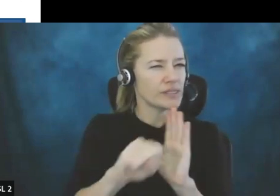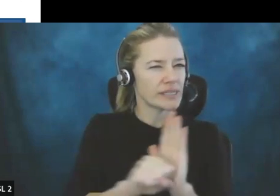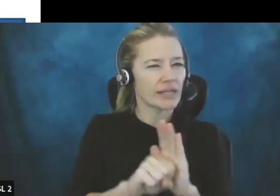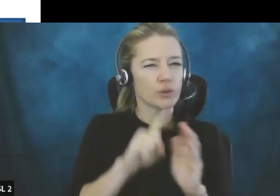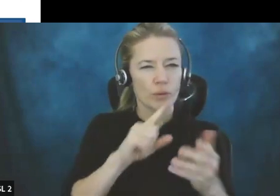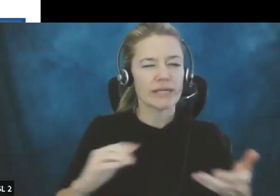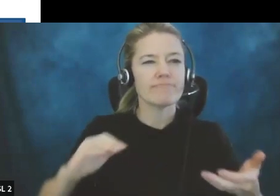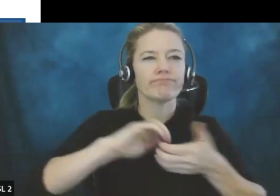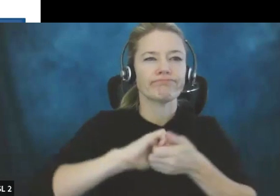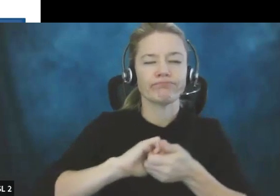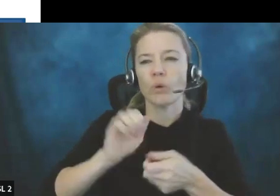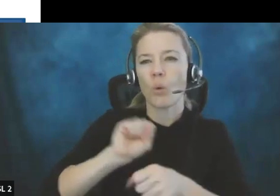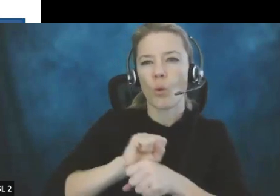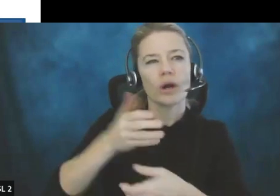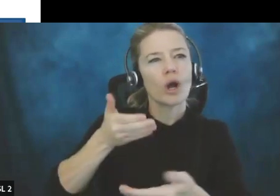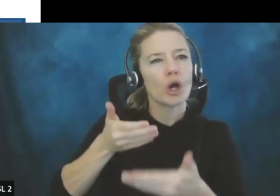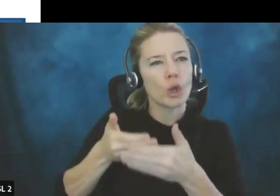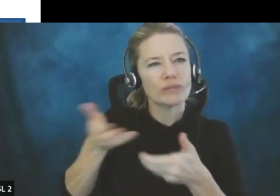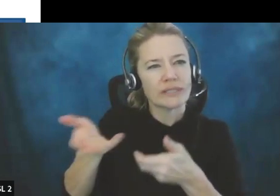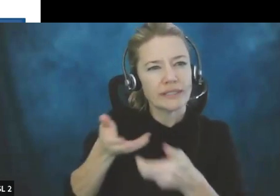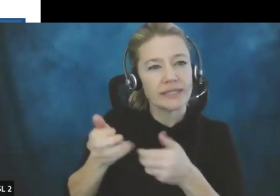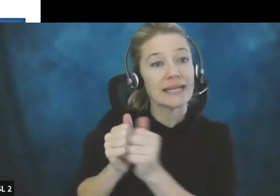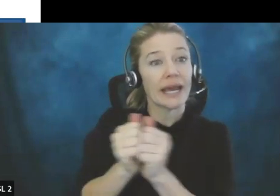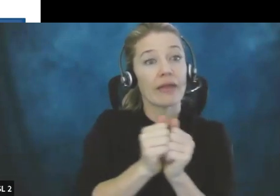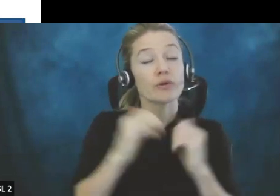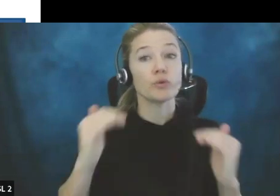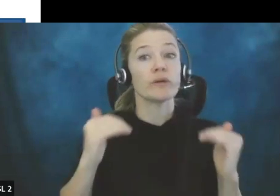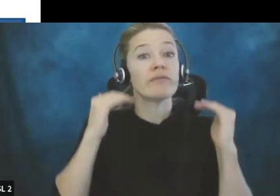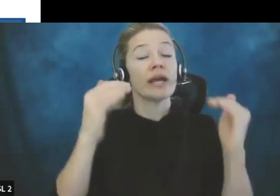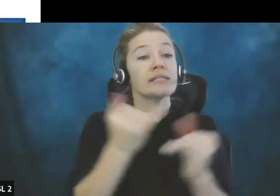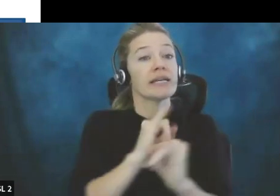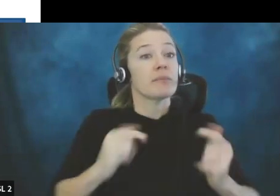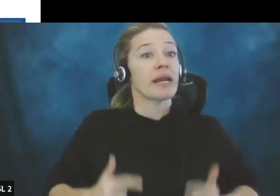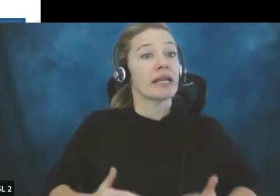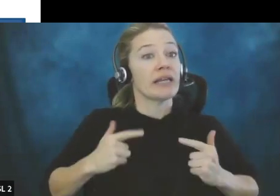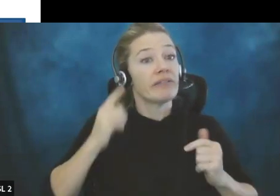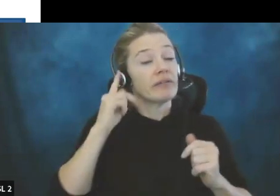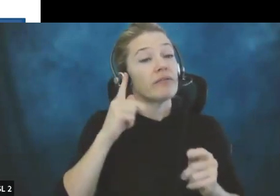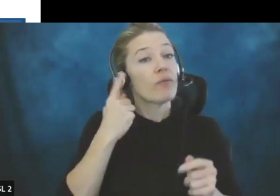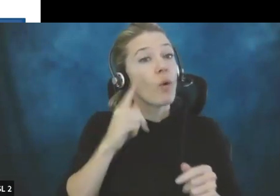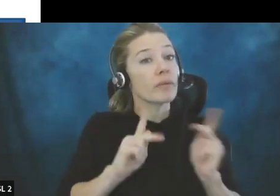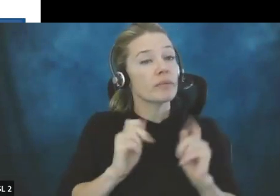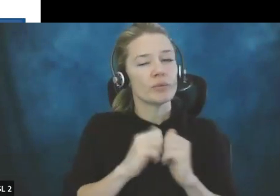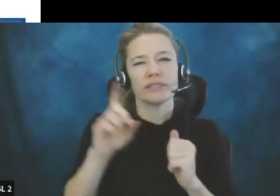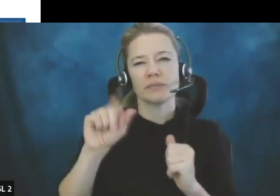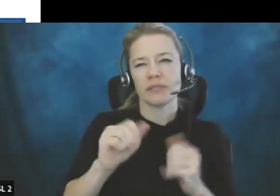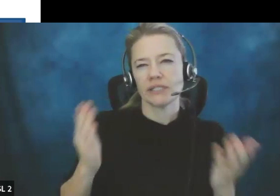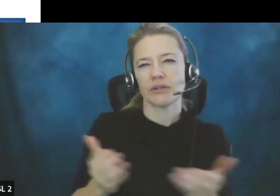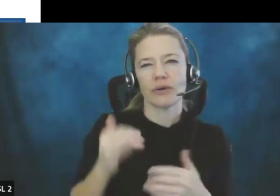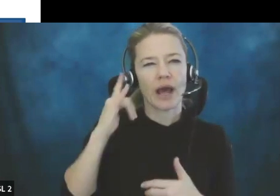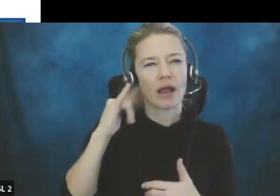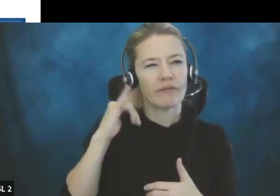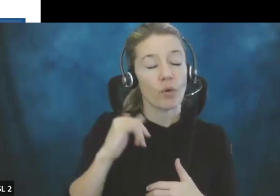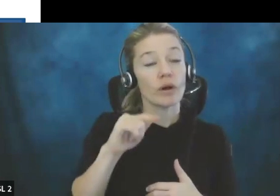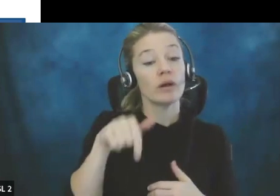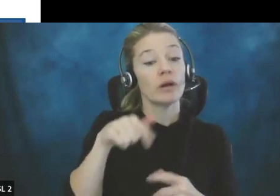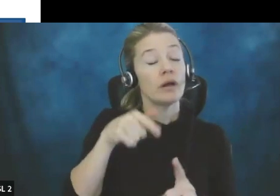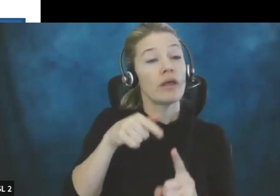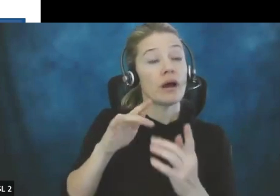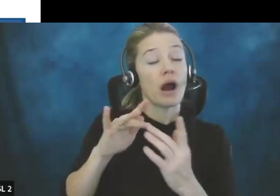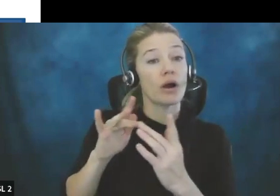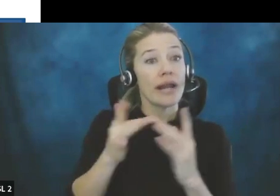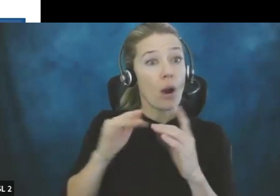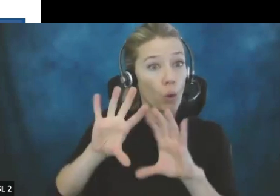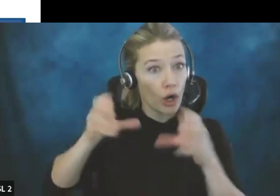California. So it's a very close partnership. We work very closely together to advance independent living for people with disabilities in California.